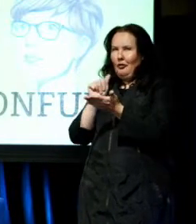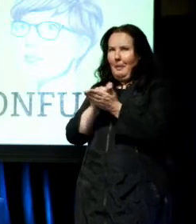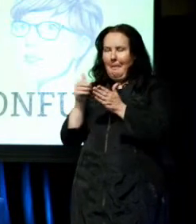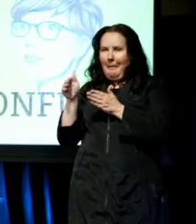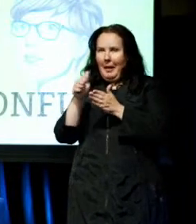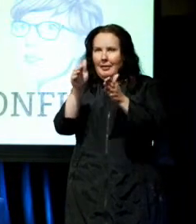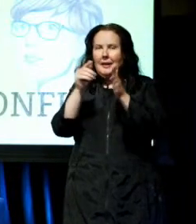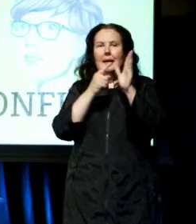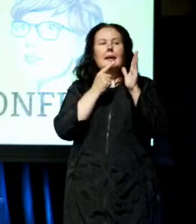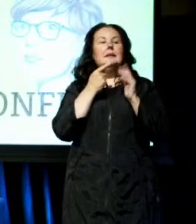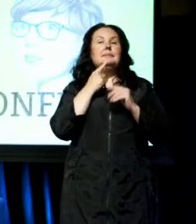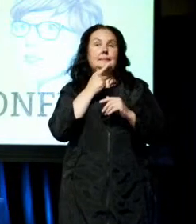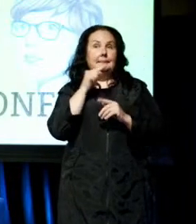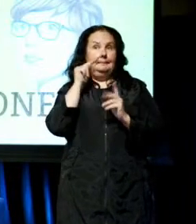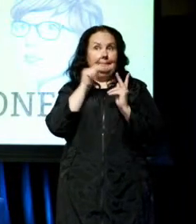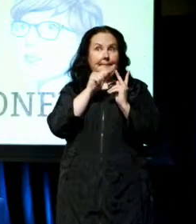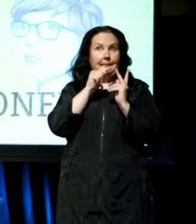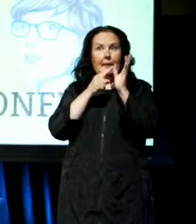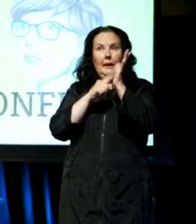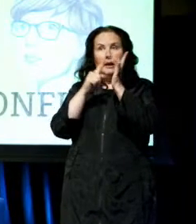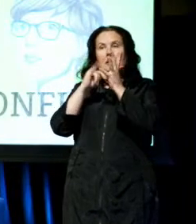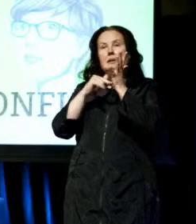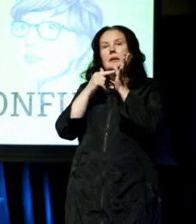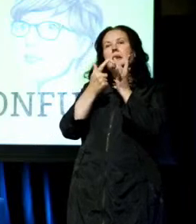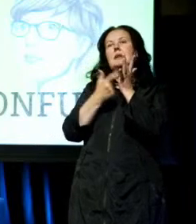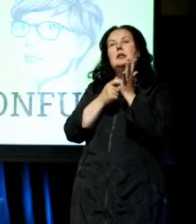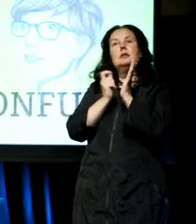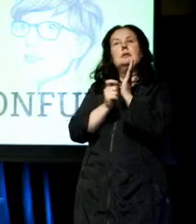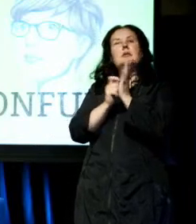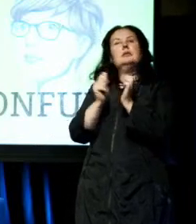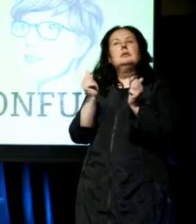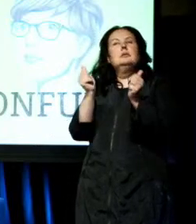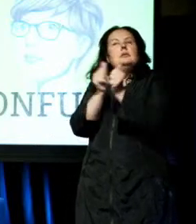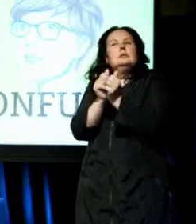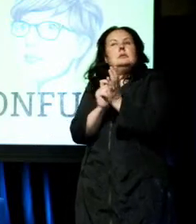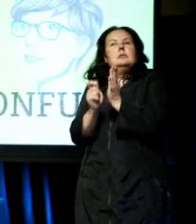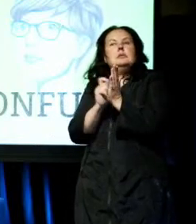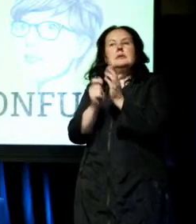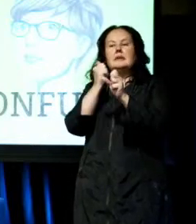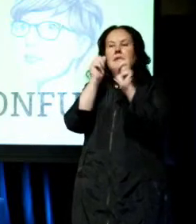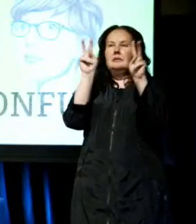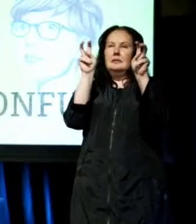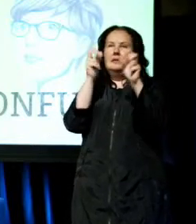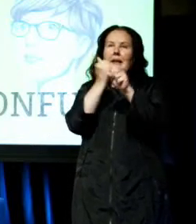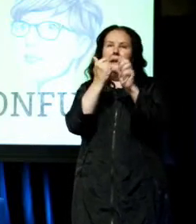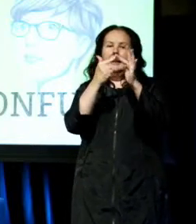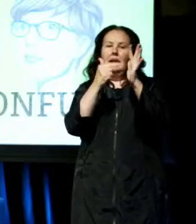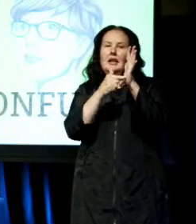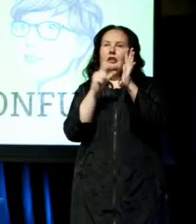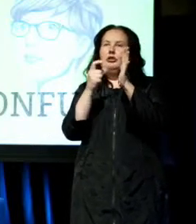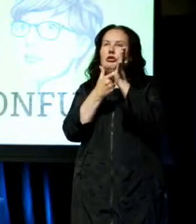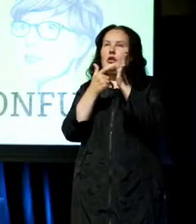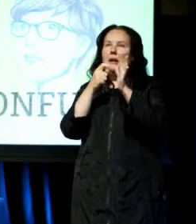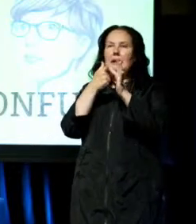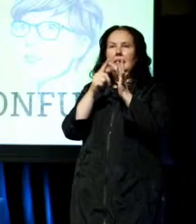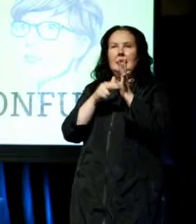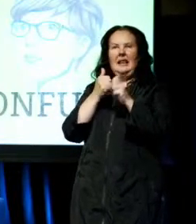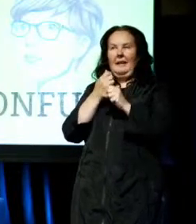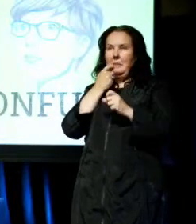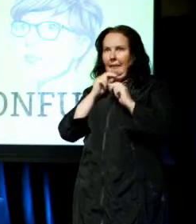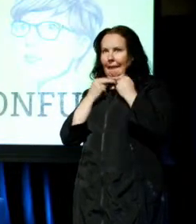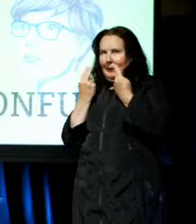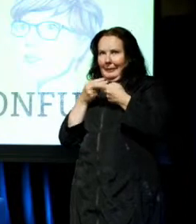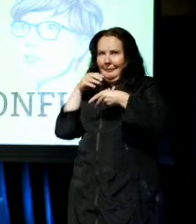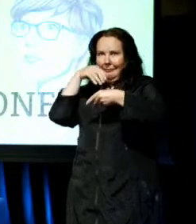Alistair also co-wrote for Get Krackin'. We've got a bit of a Get Krackin' family here. And before we get to the main event,